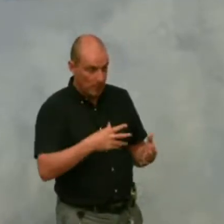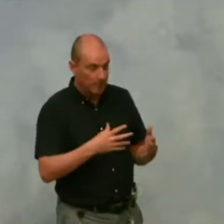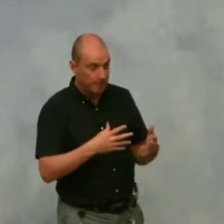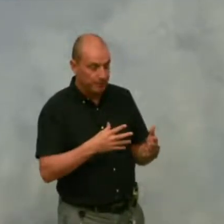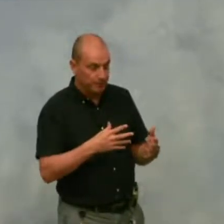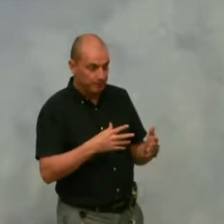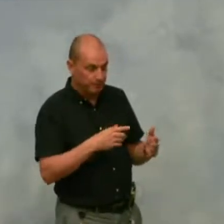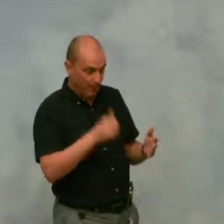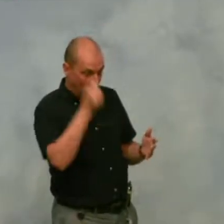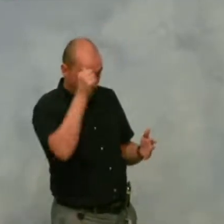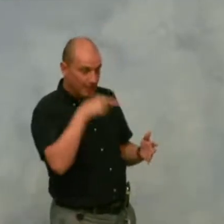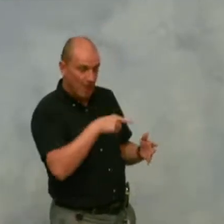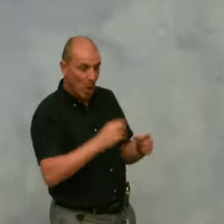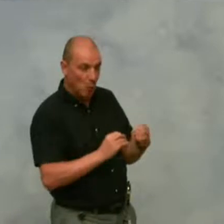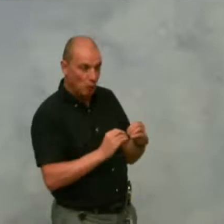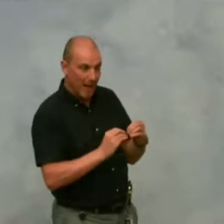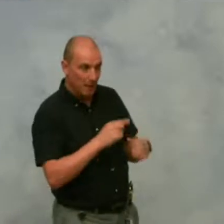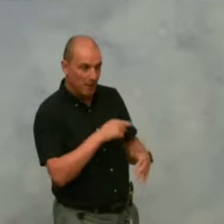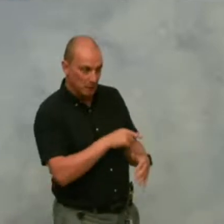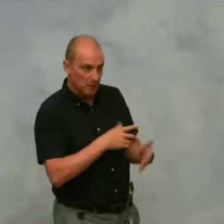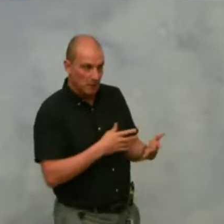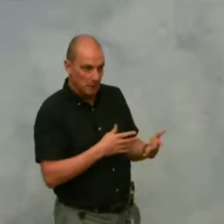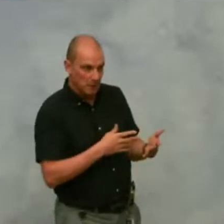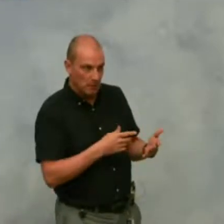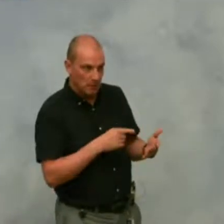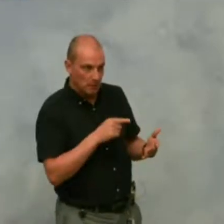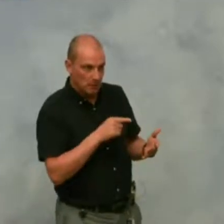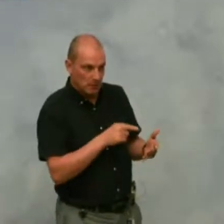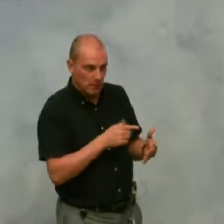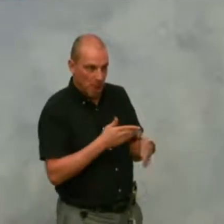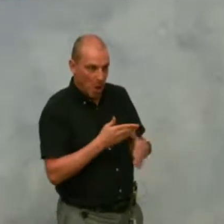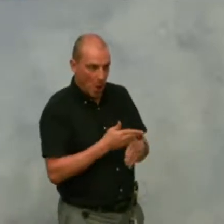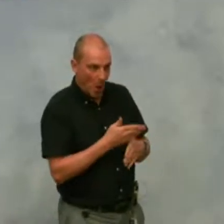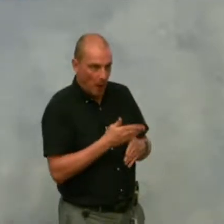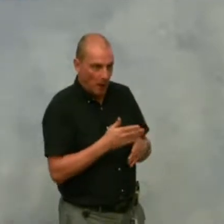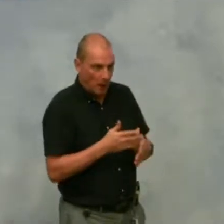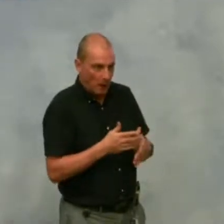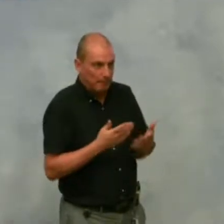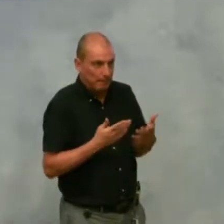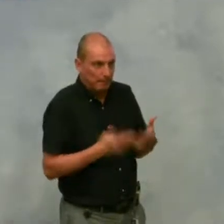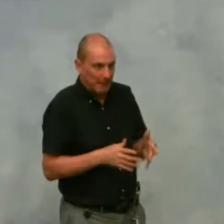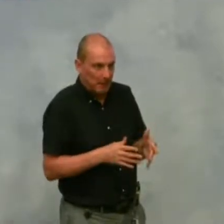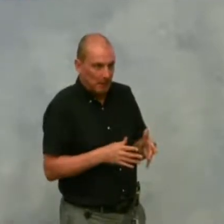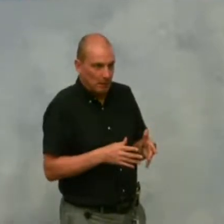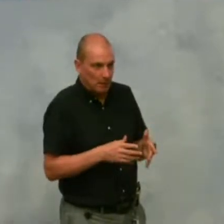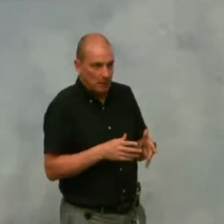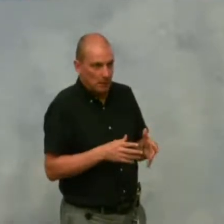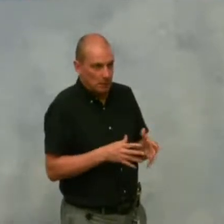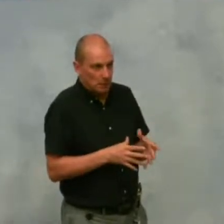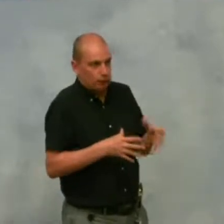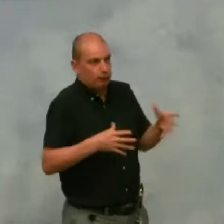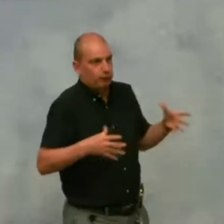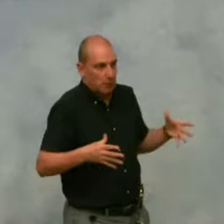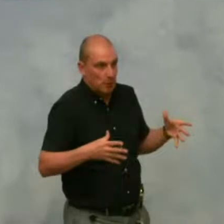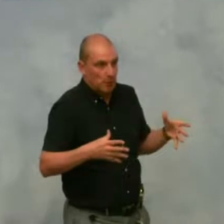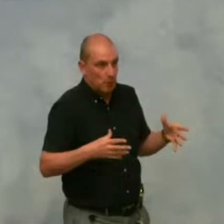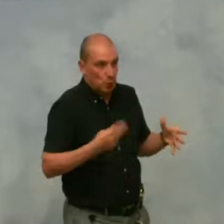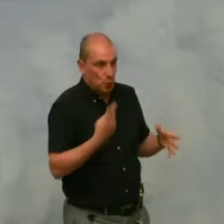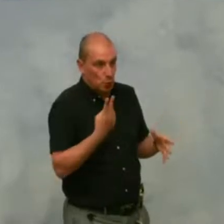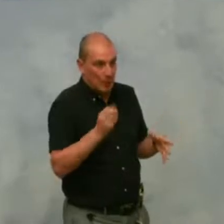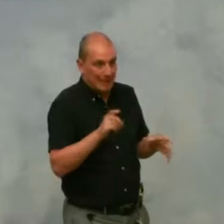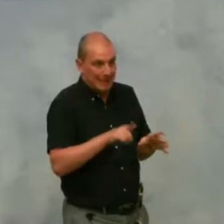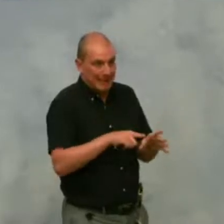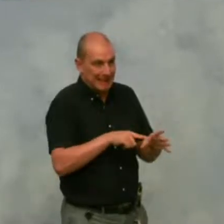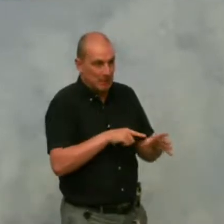position does, has just expanded exponentially, right, over the past 20 years. Right, so